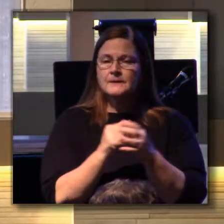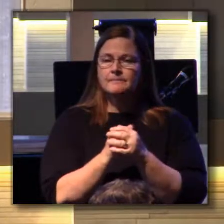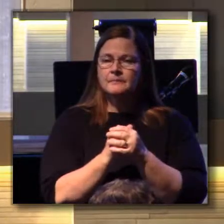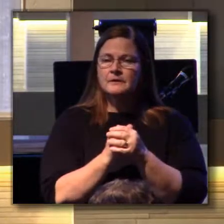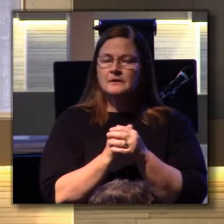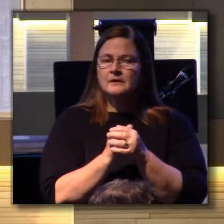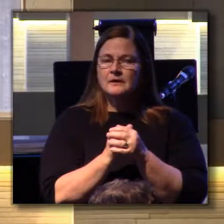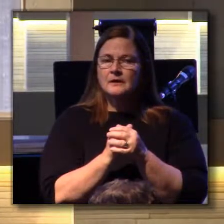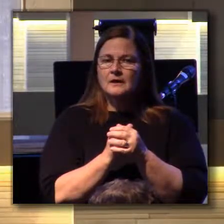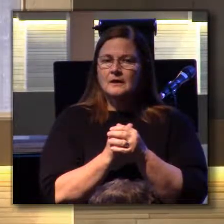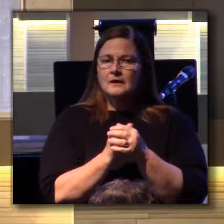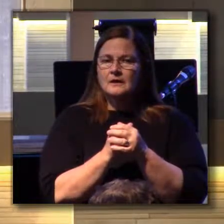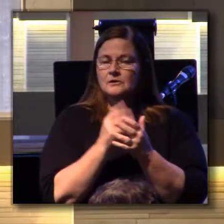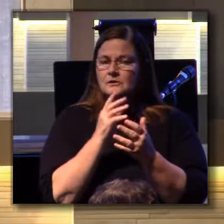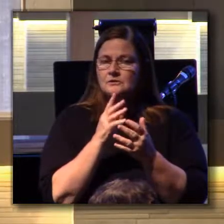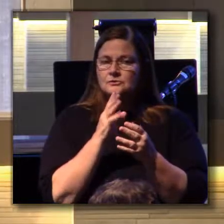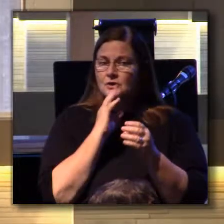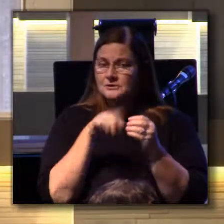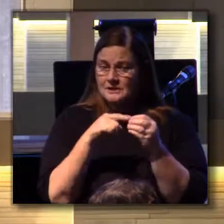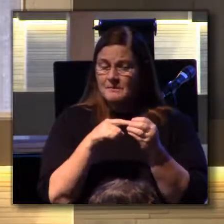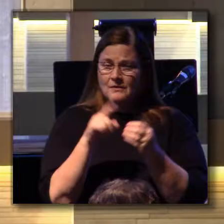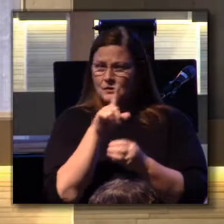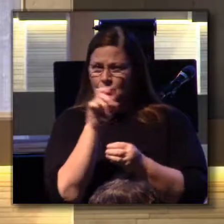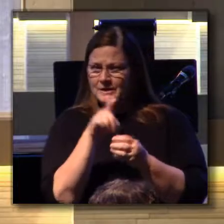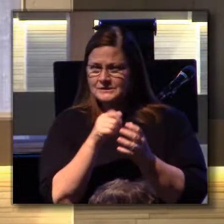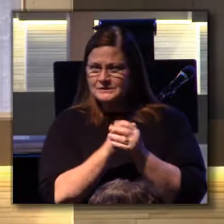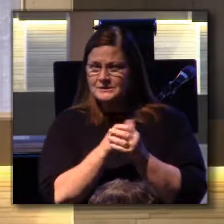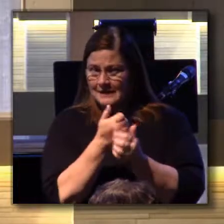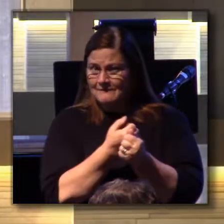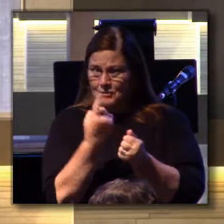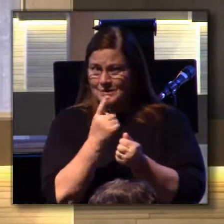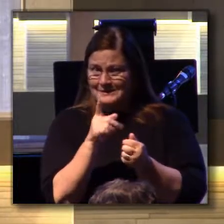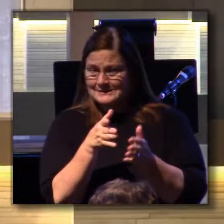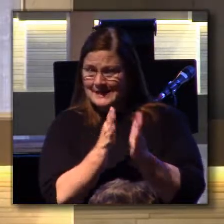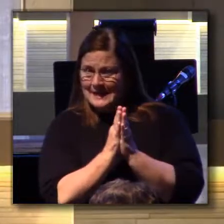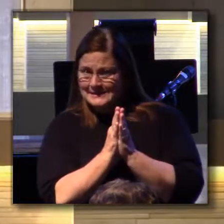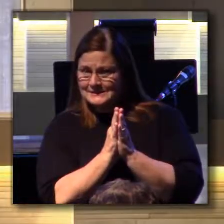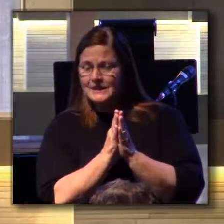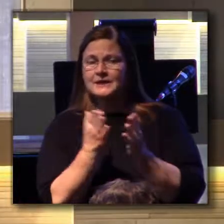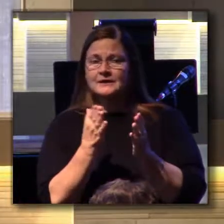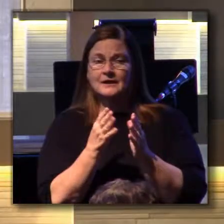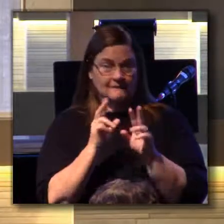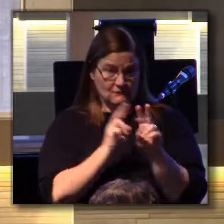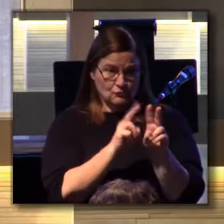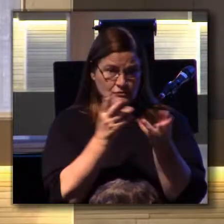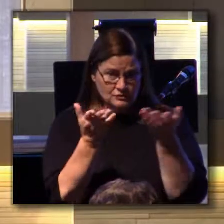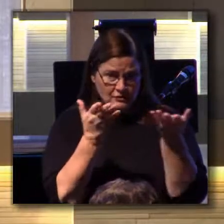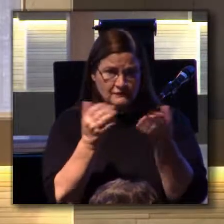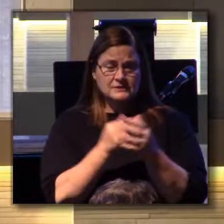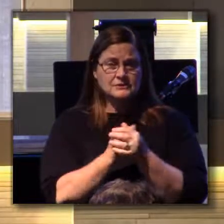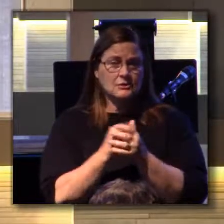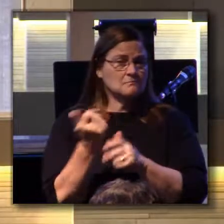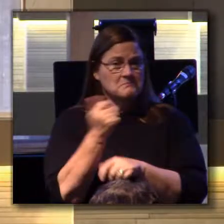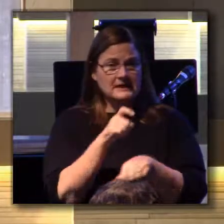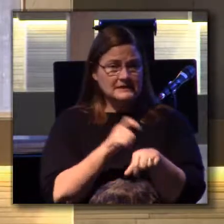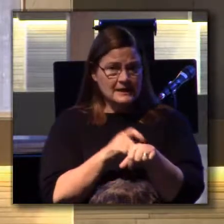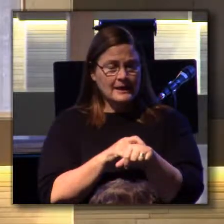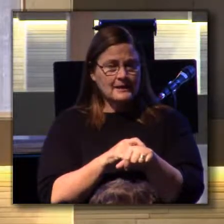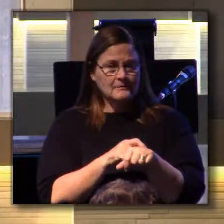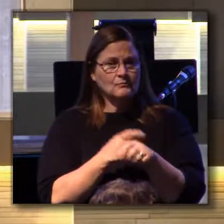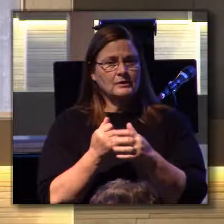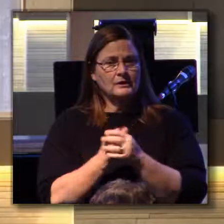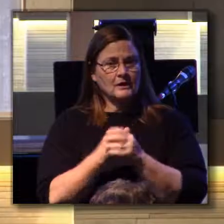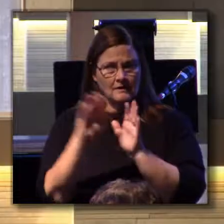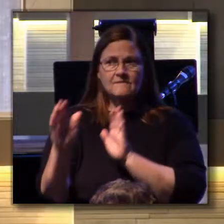question everyone is asking at a funeral service or at any time that we are faced with